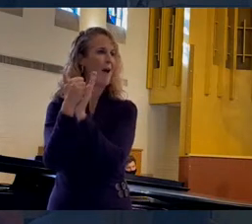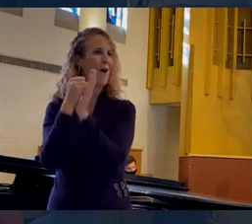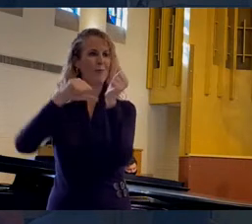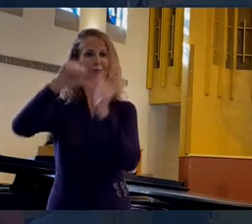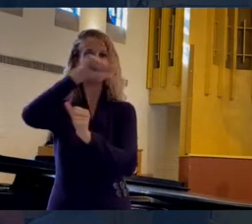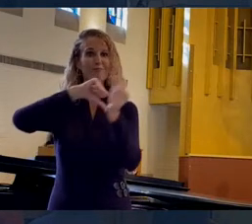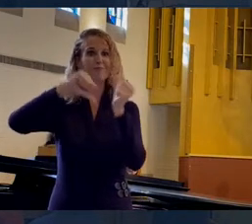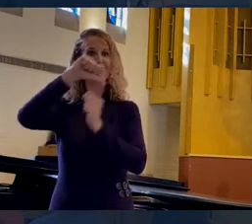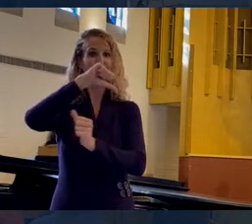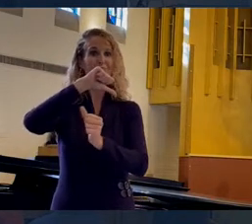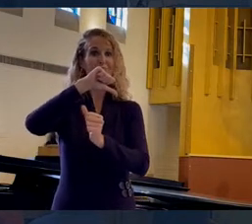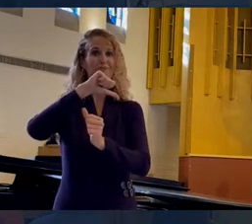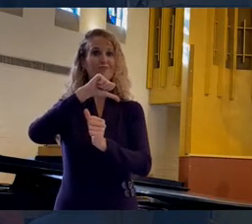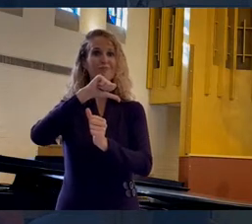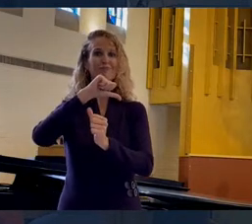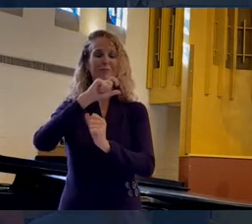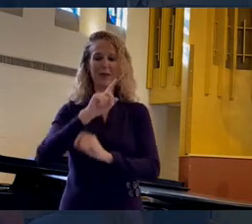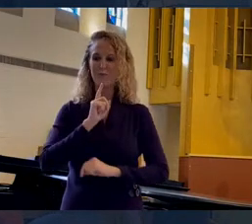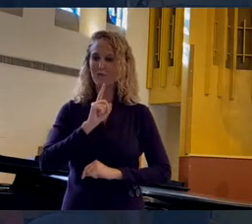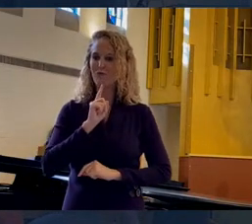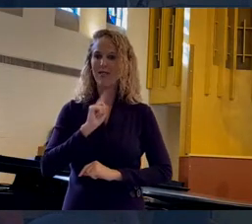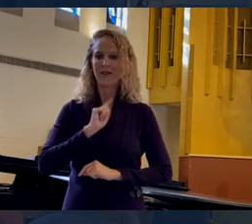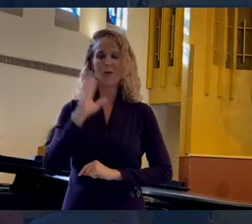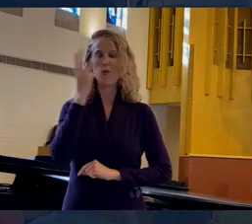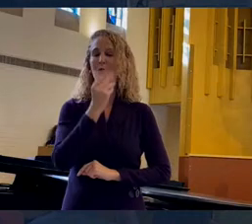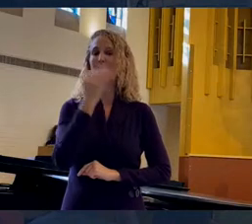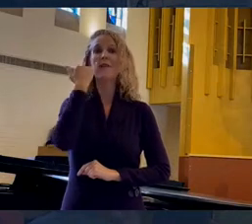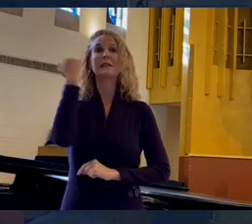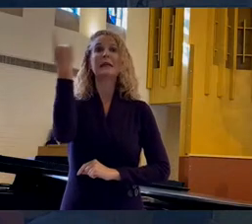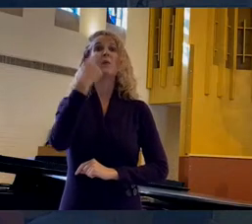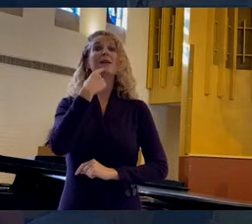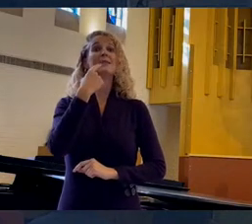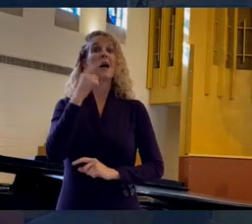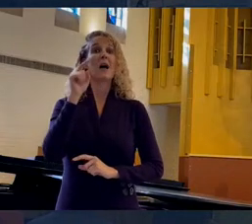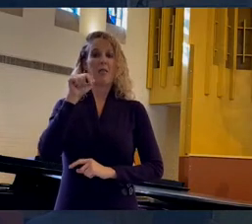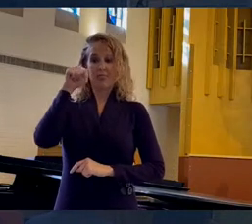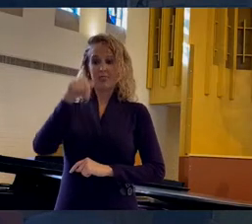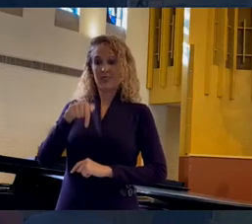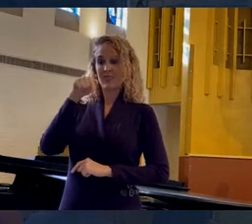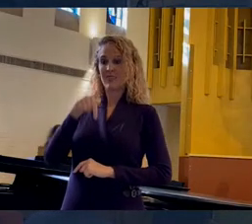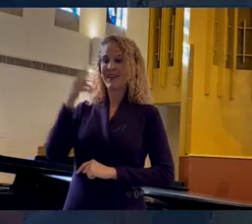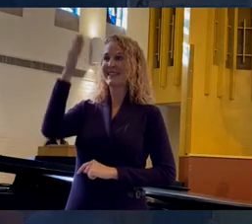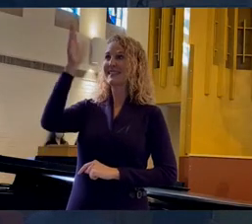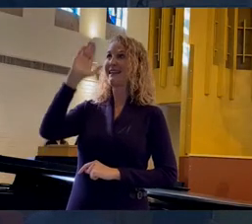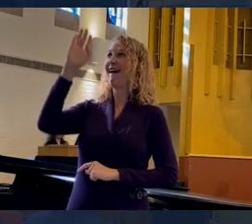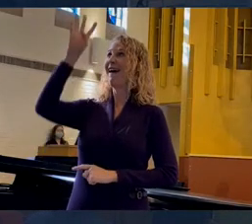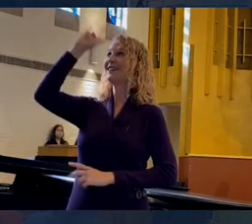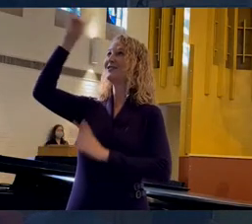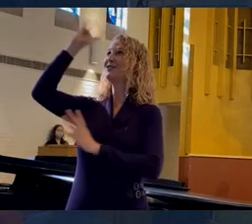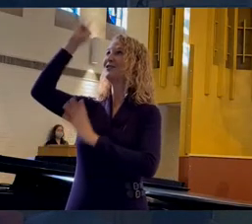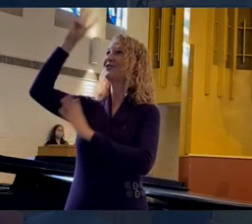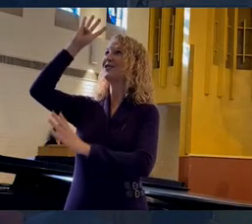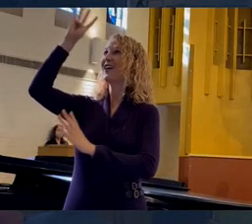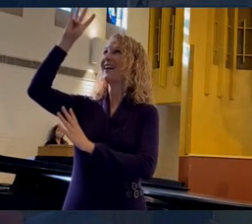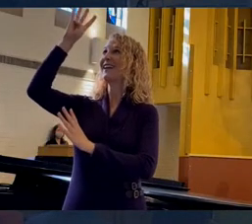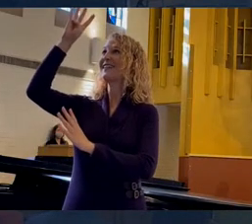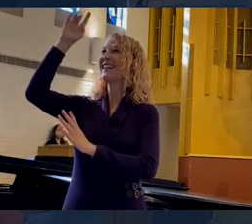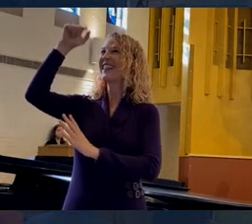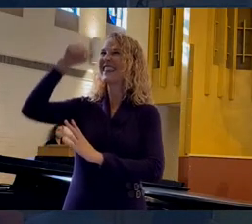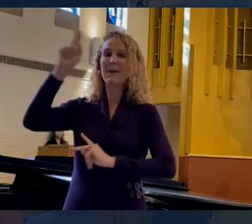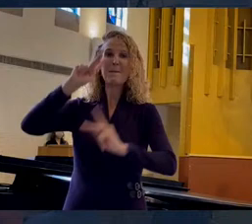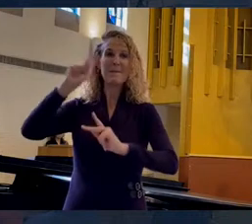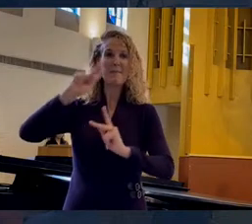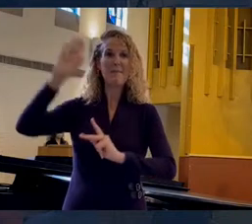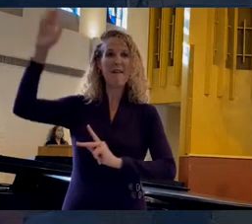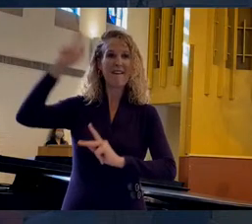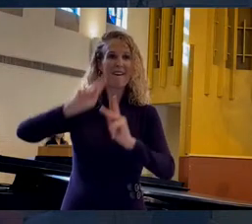those around us. There's nothing more beautiful when someone says, this is God's creation, this is the people